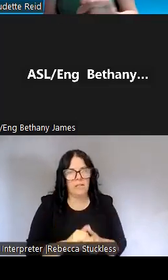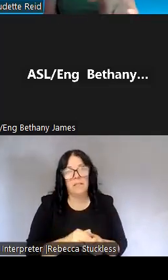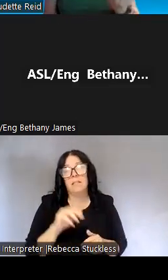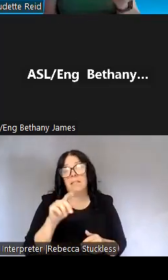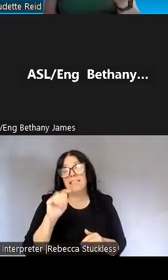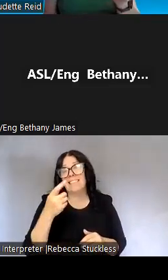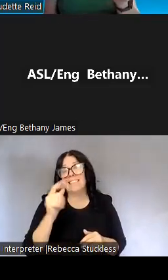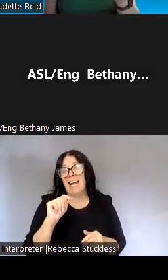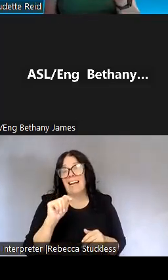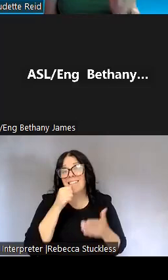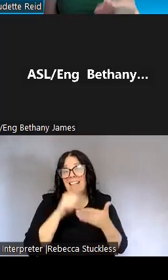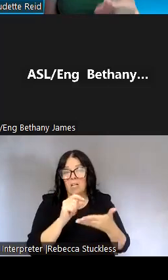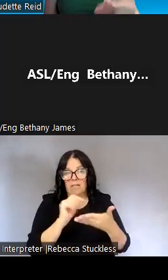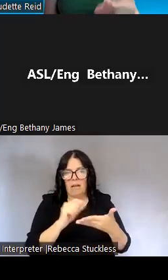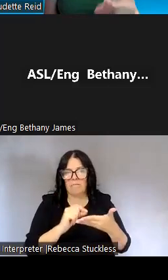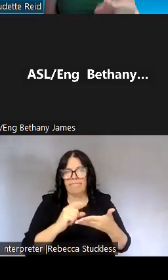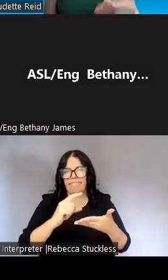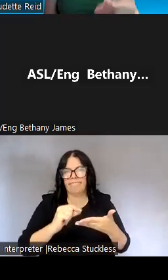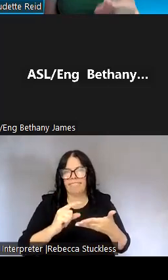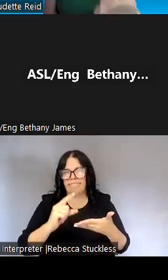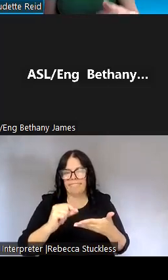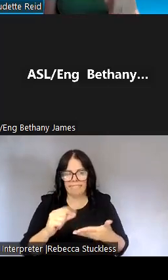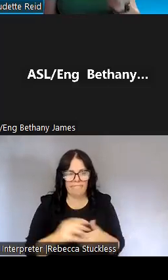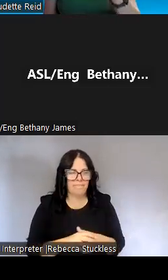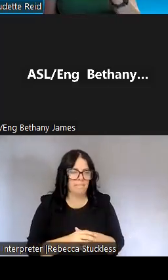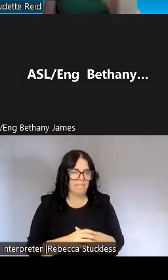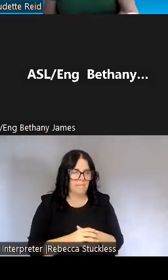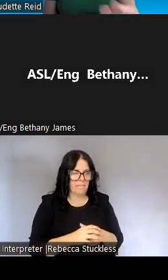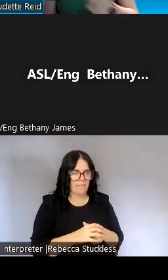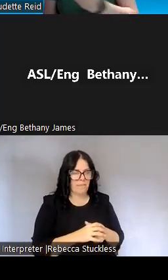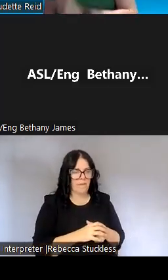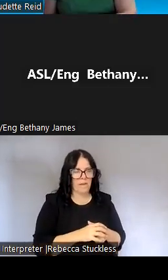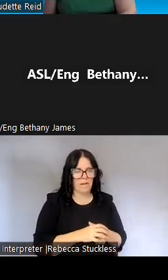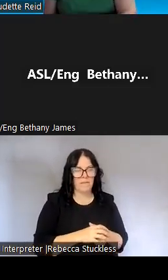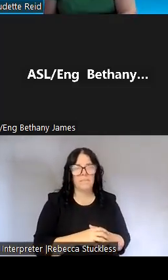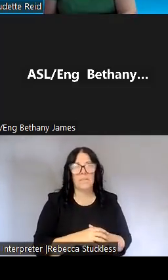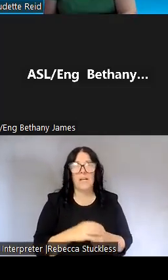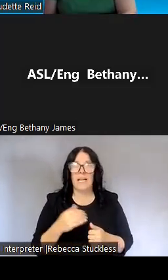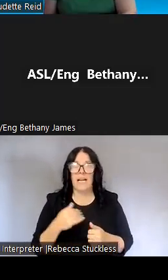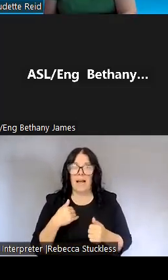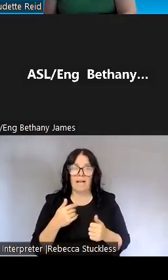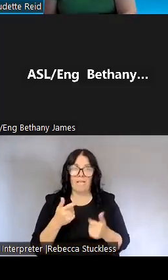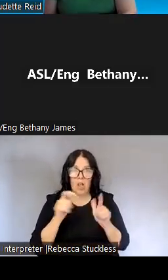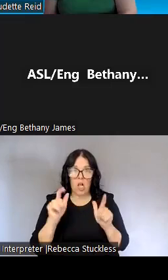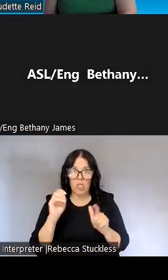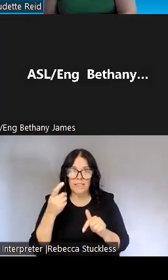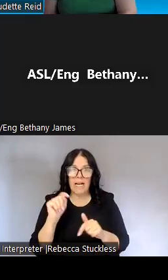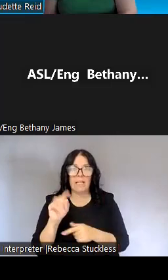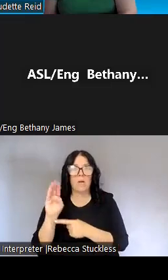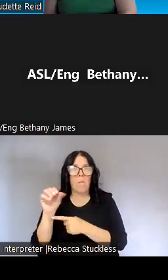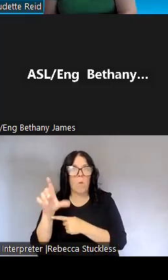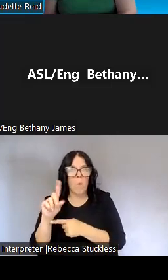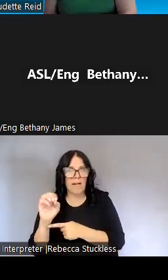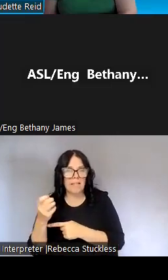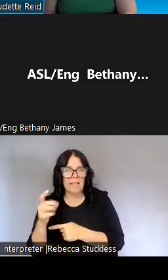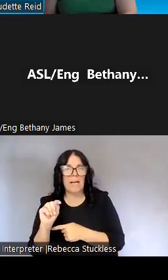size and have larger text or bold text that will help to make it easier to